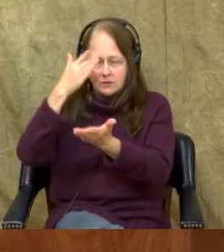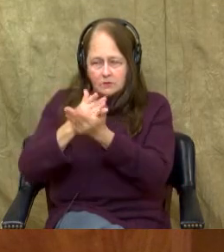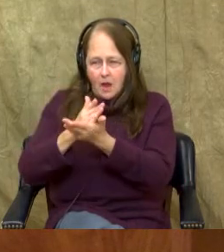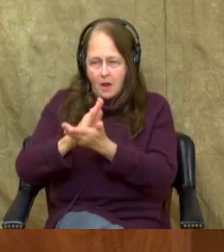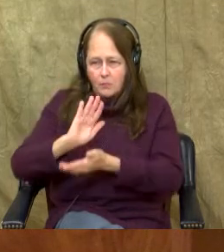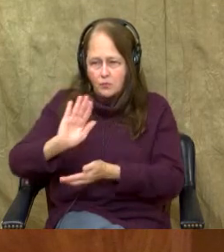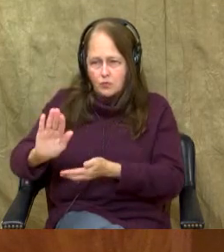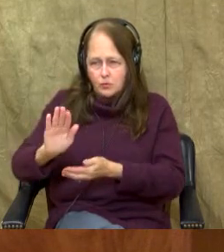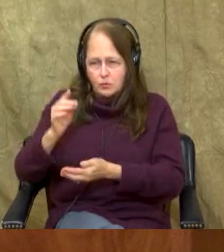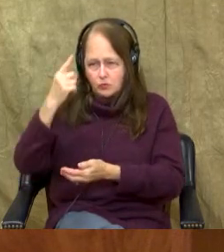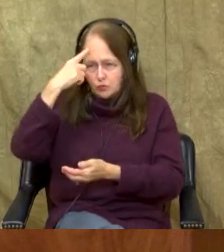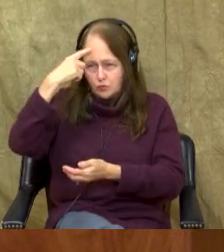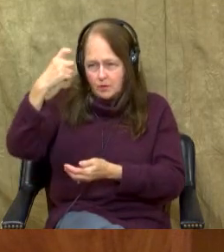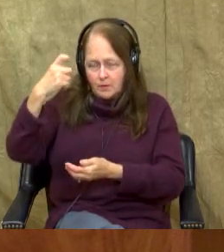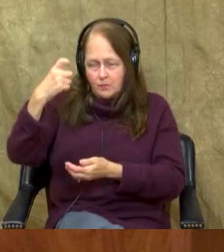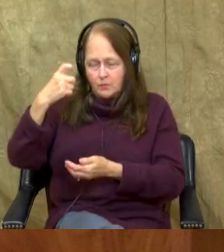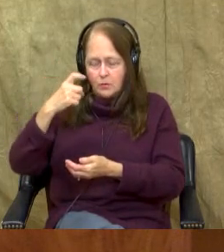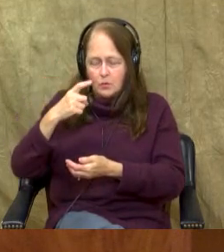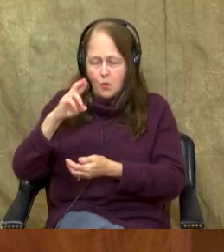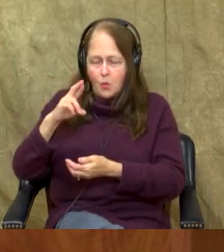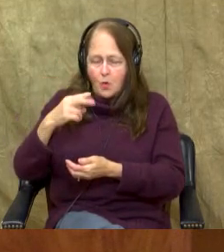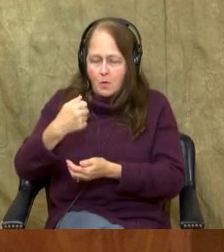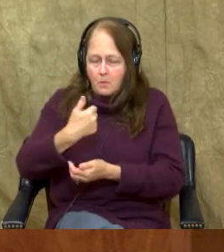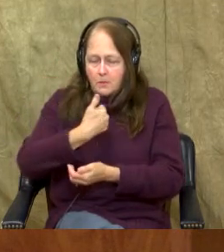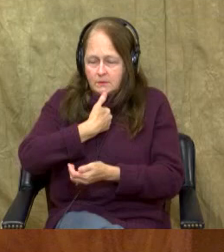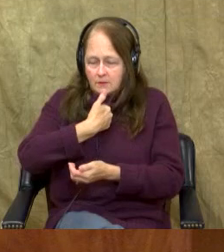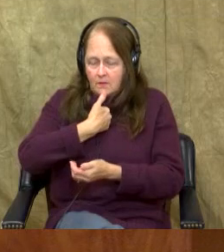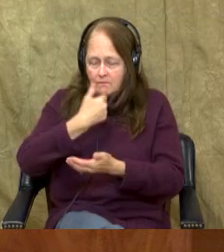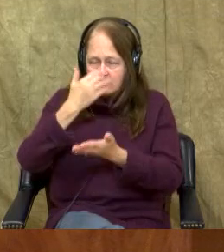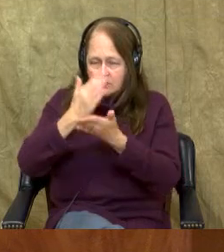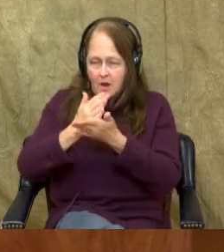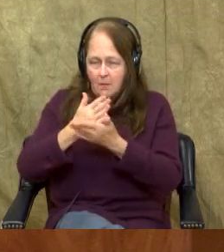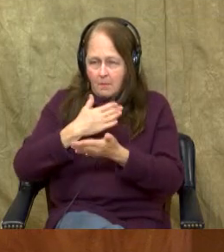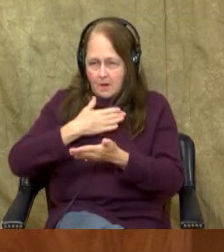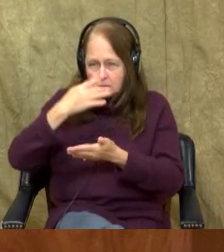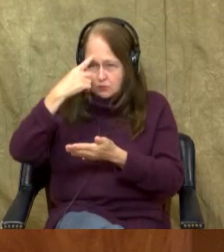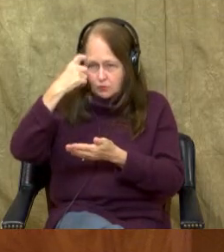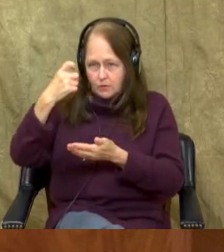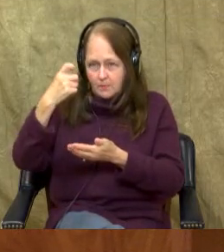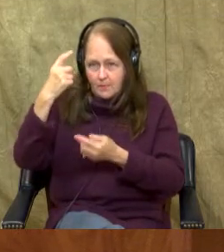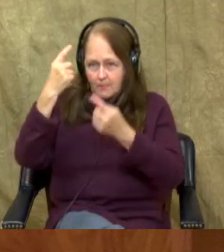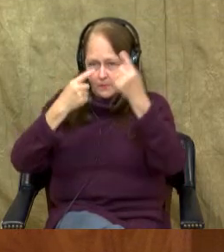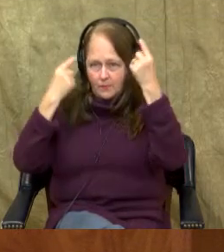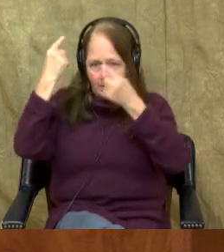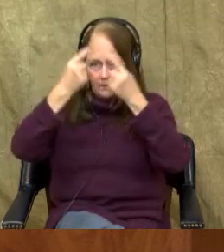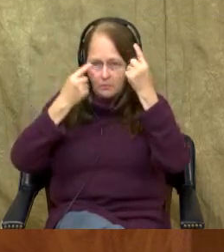dream or if you had to stop your dream yourself? Well, let's think about that.